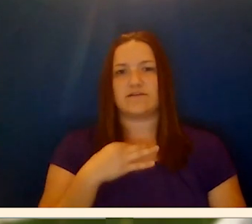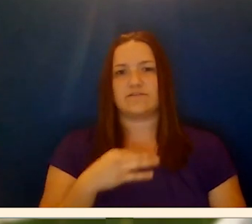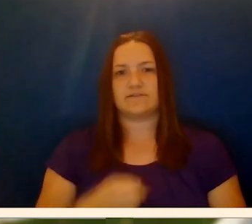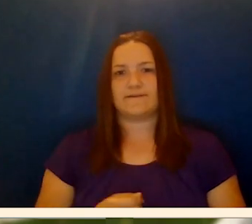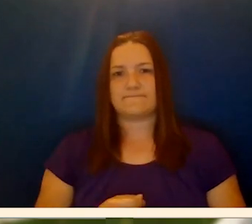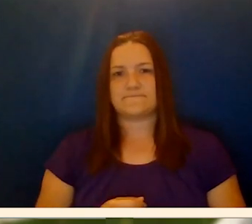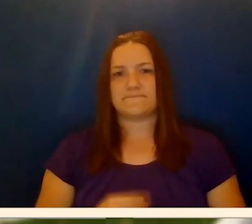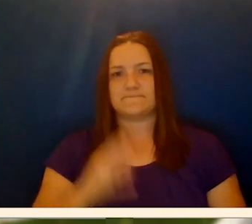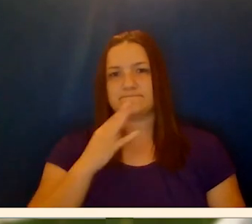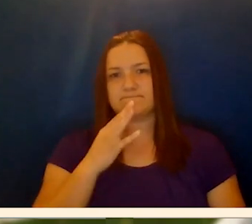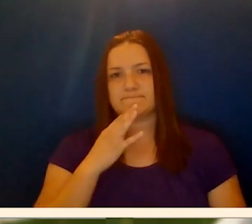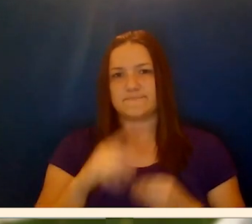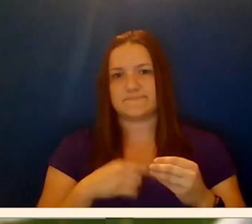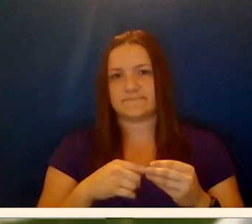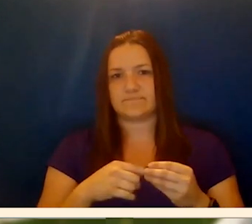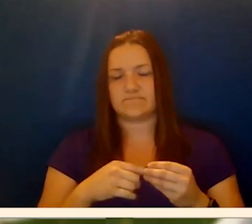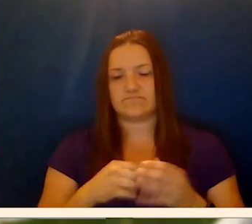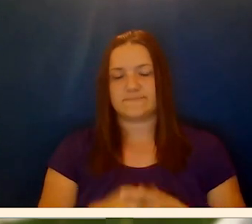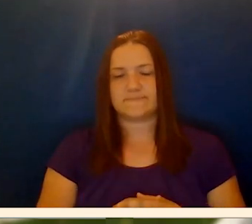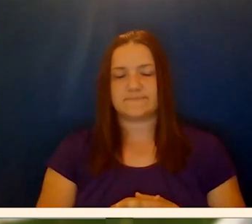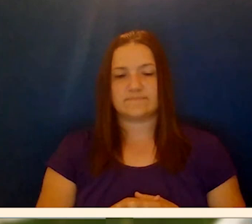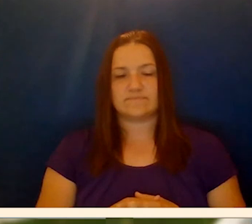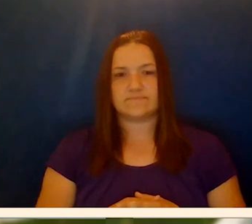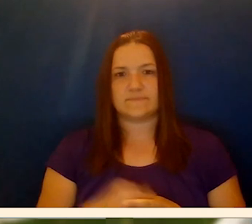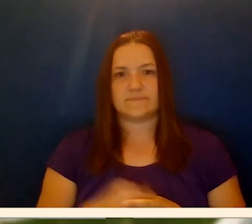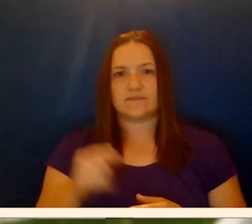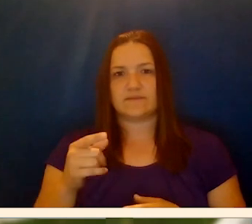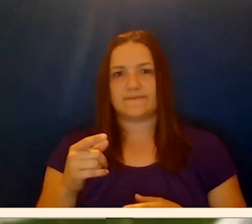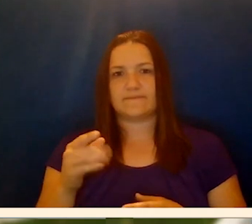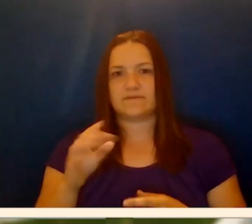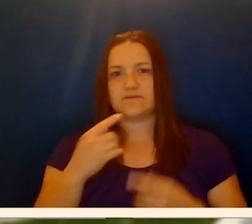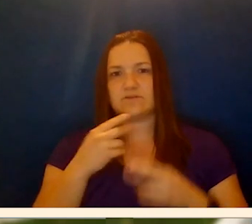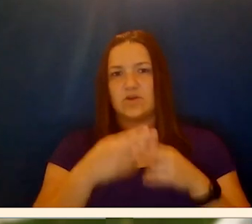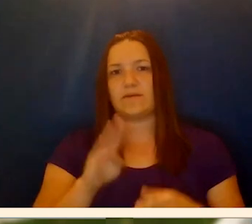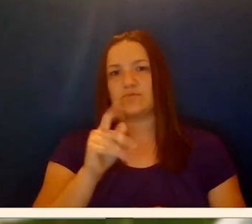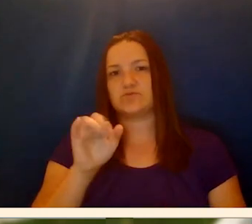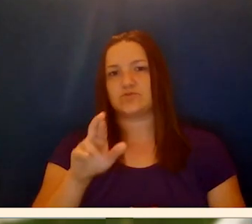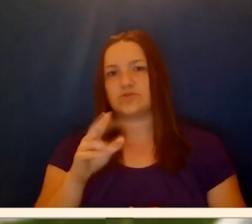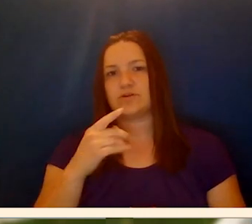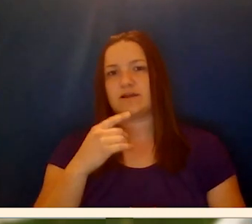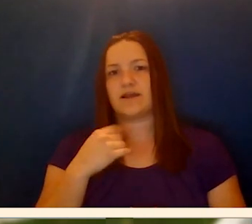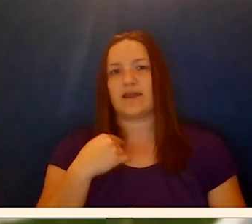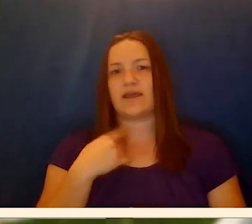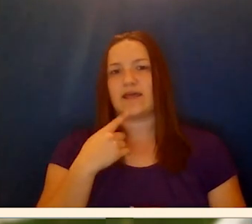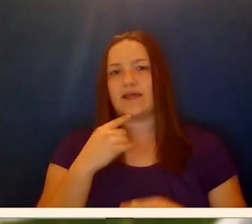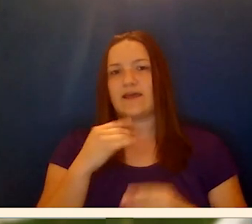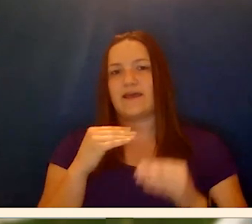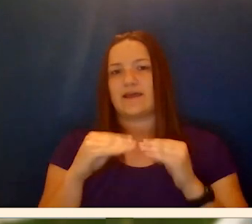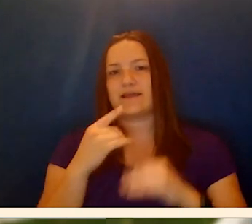committee meeting. She was calling it a booster, and I corrected her and told her, no, it's actually a third shot,